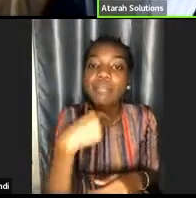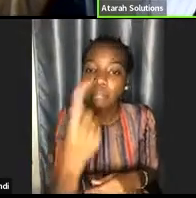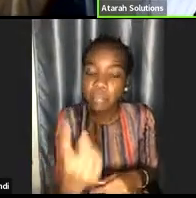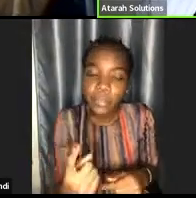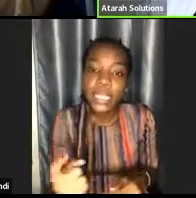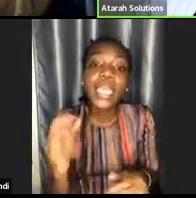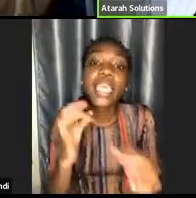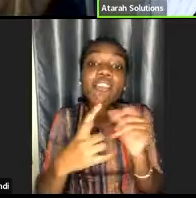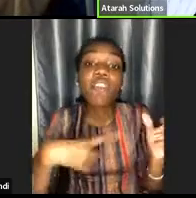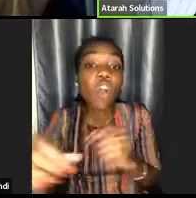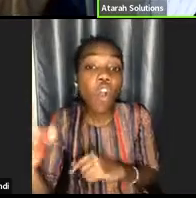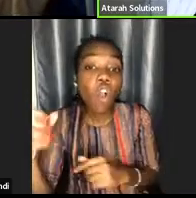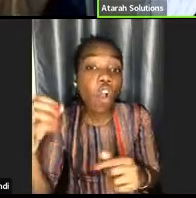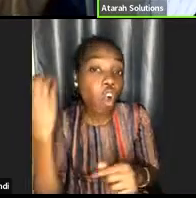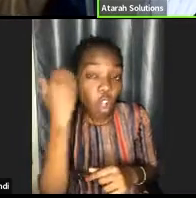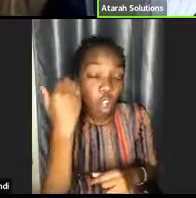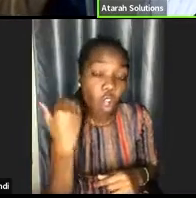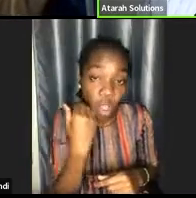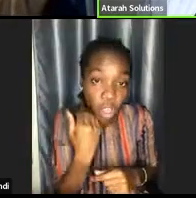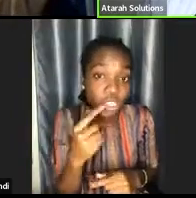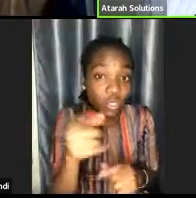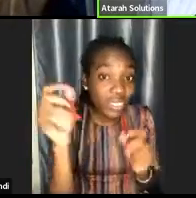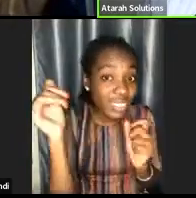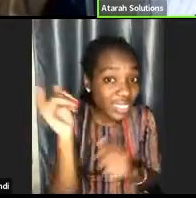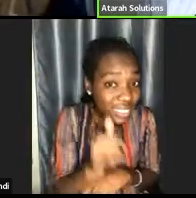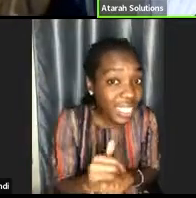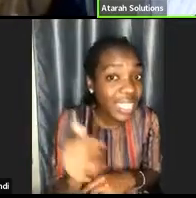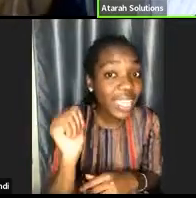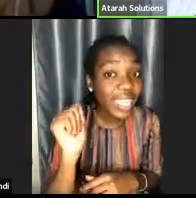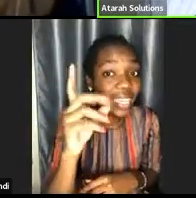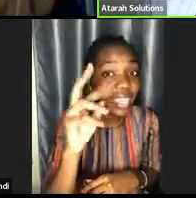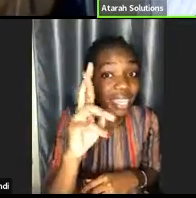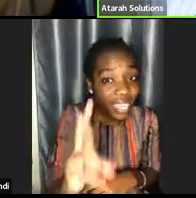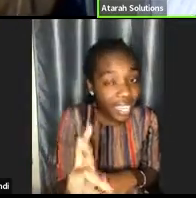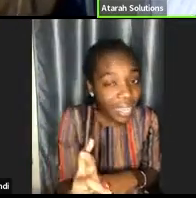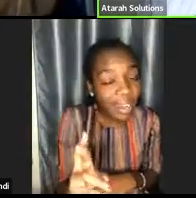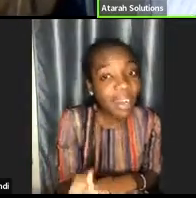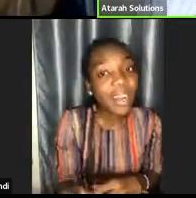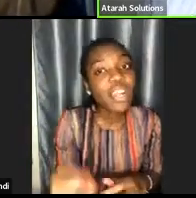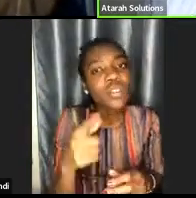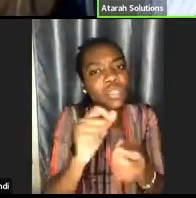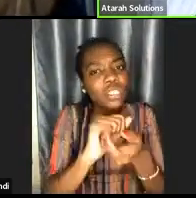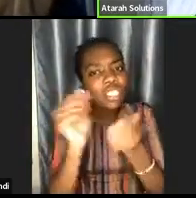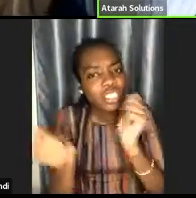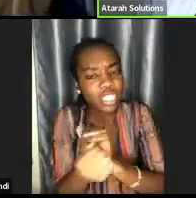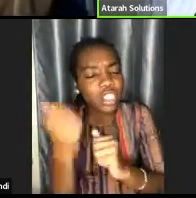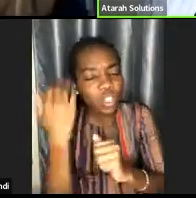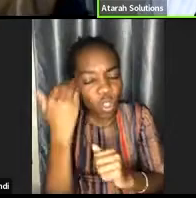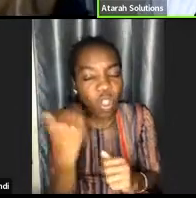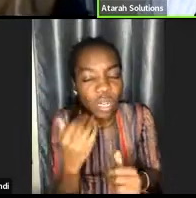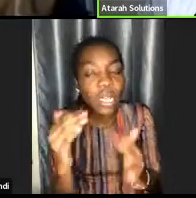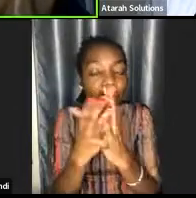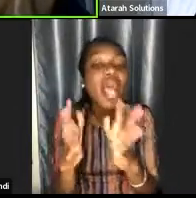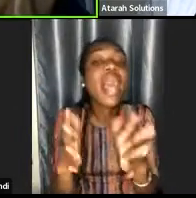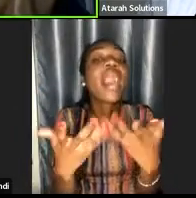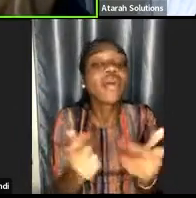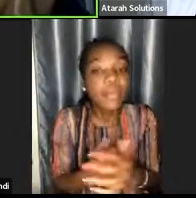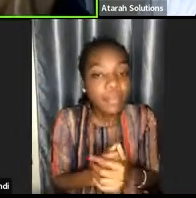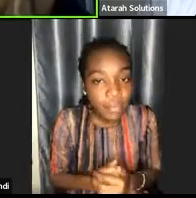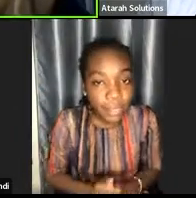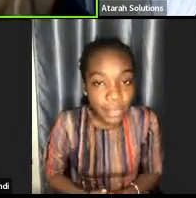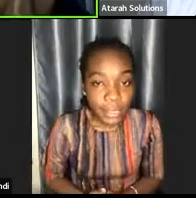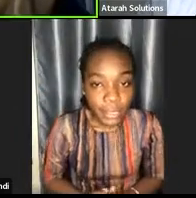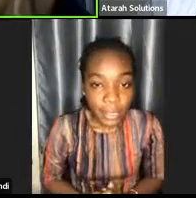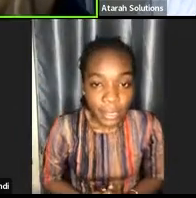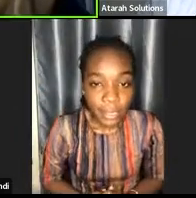ADR? The employment talks of arbitration. How do you change from court to arbitration? All right. When the